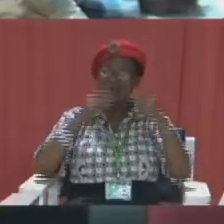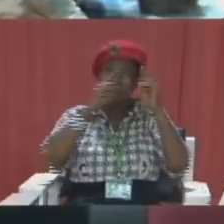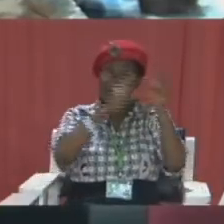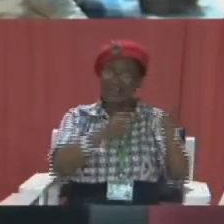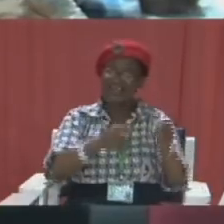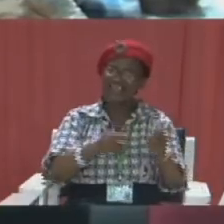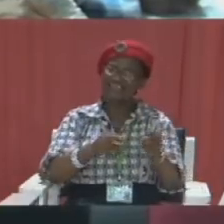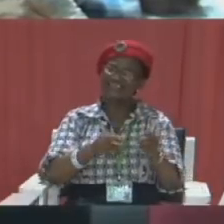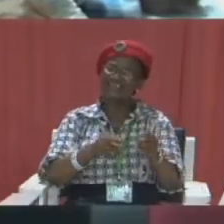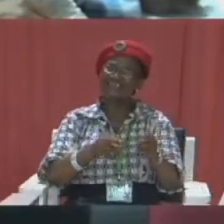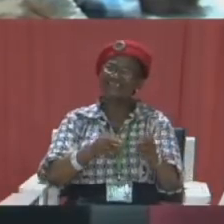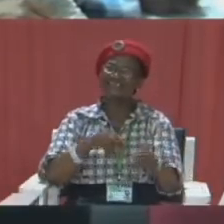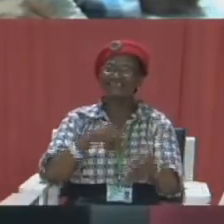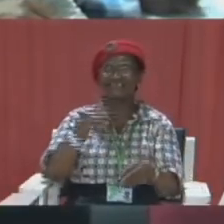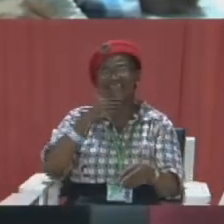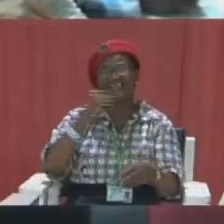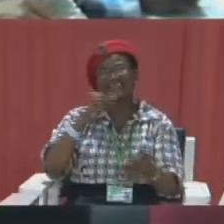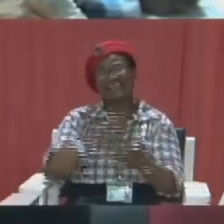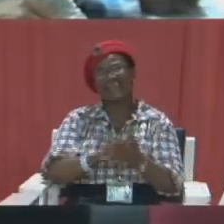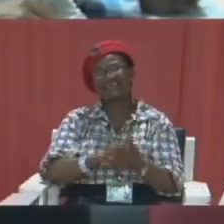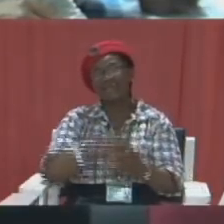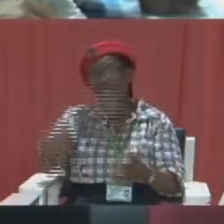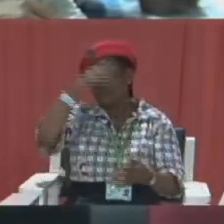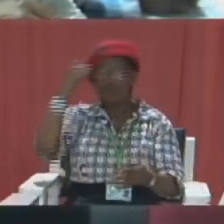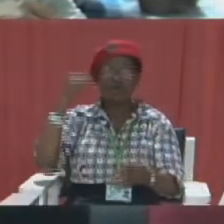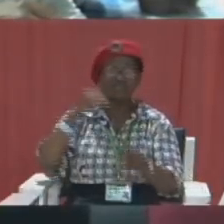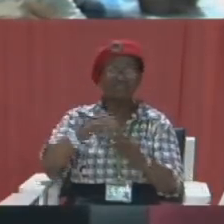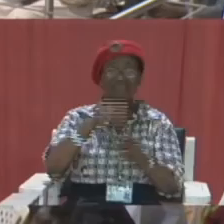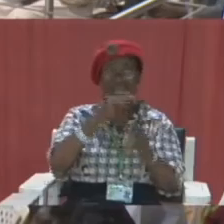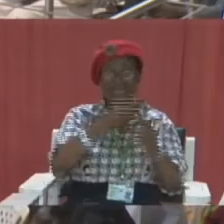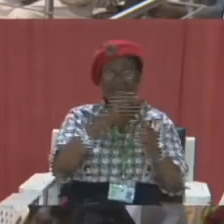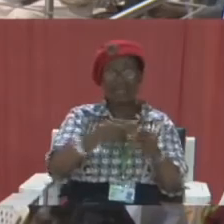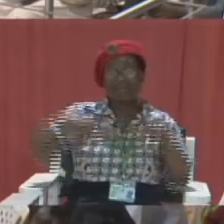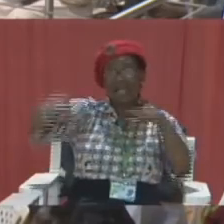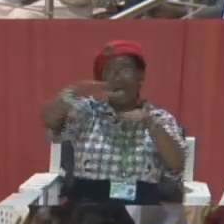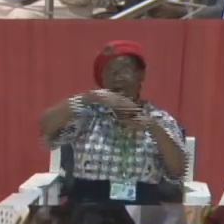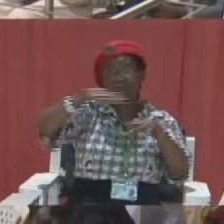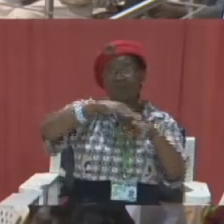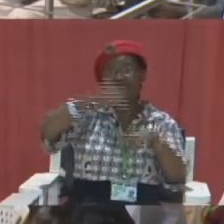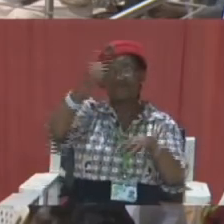Because in the name that's above every other name,